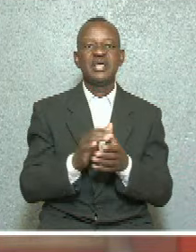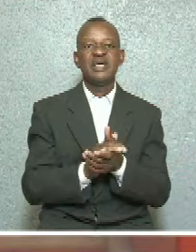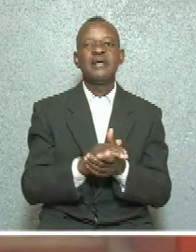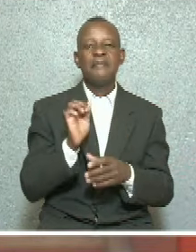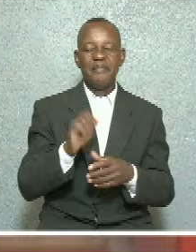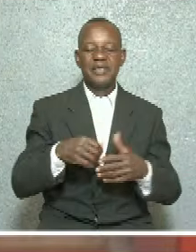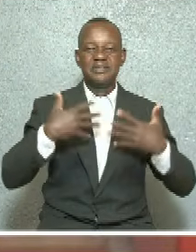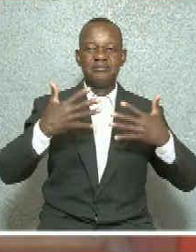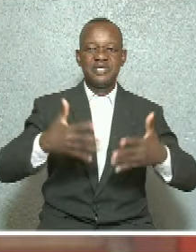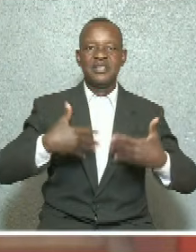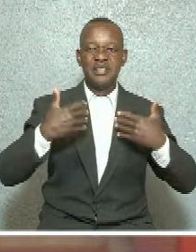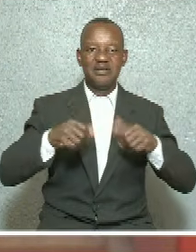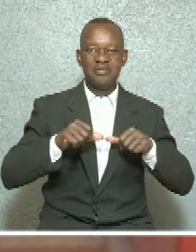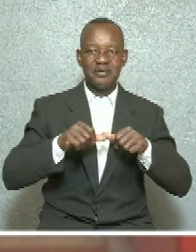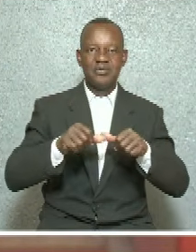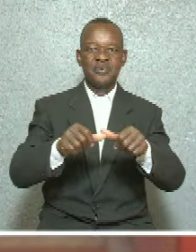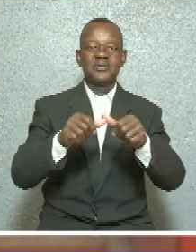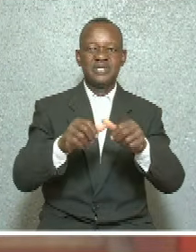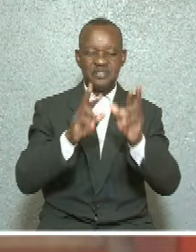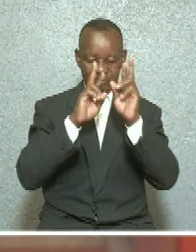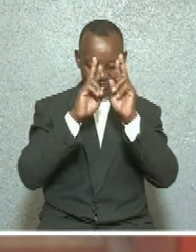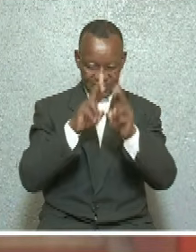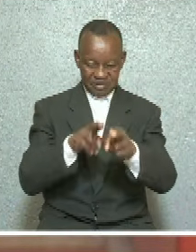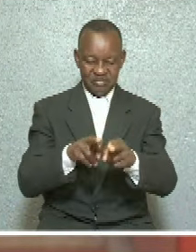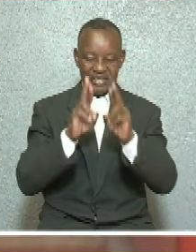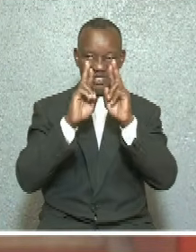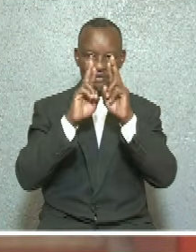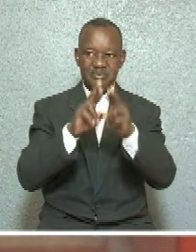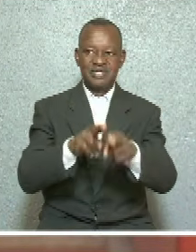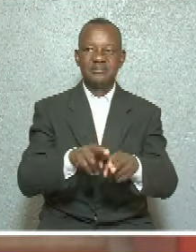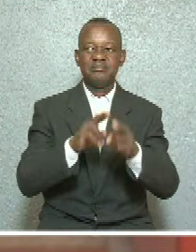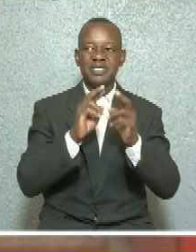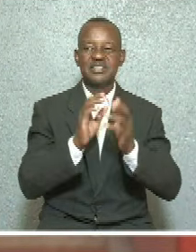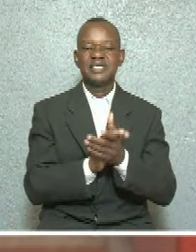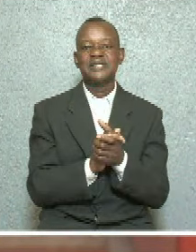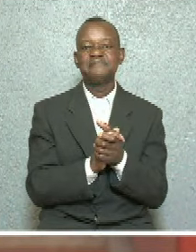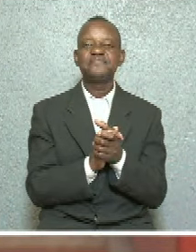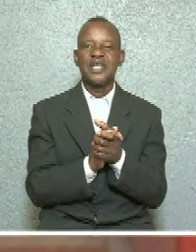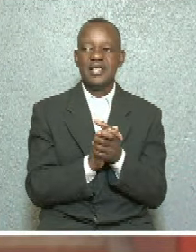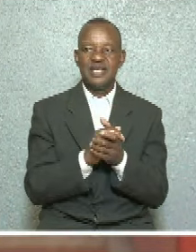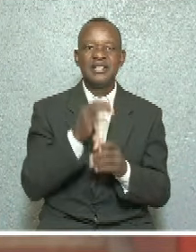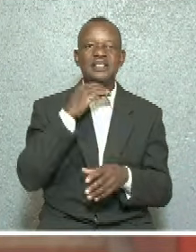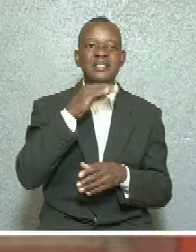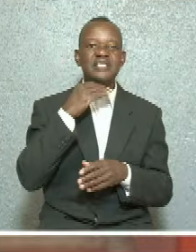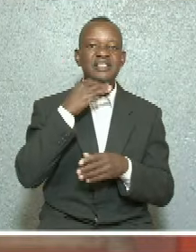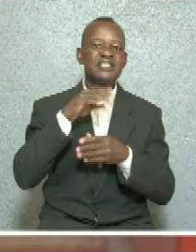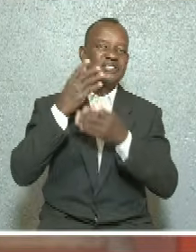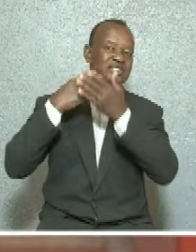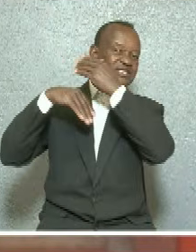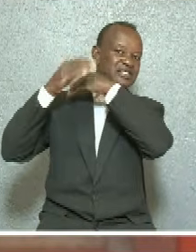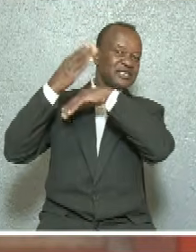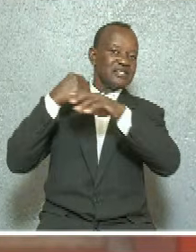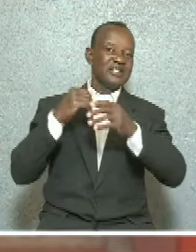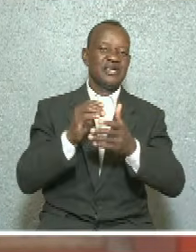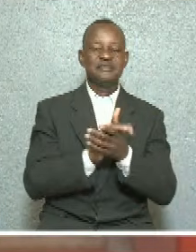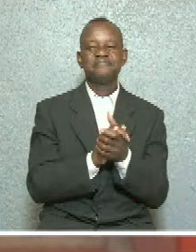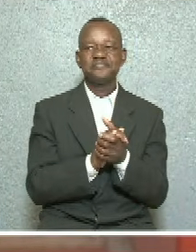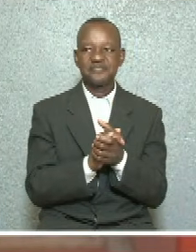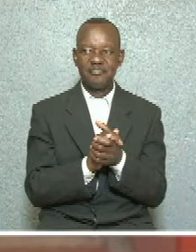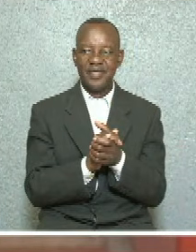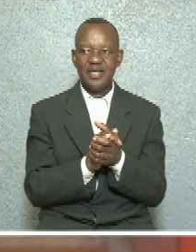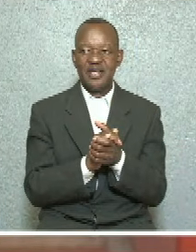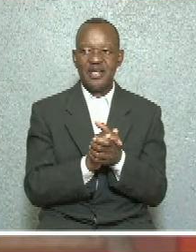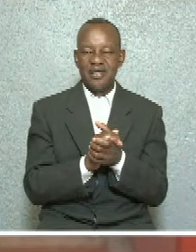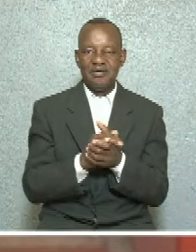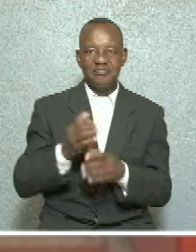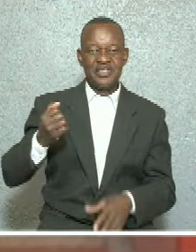founding president and father of the Namibian Nation, Dr. Shafishuna Nujoma. This morning when I was preparing my post in terms of